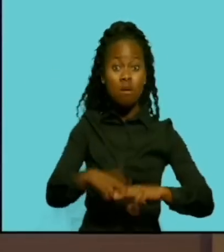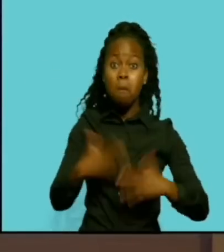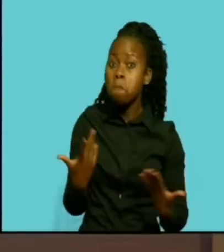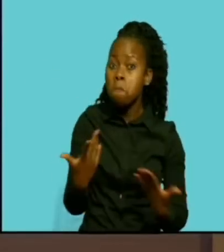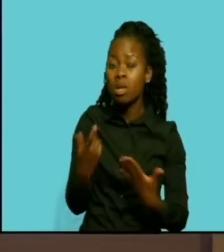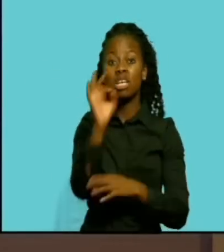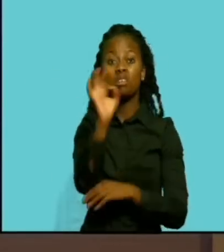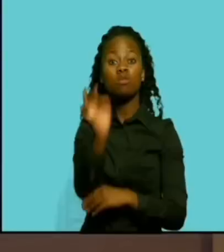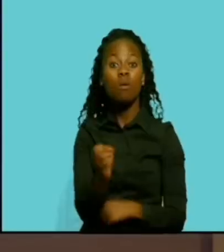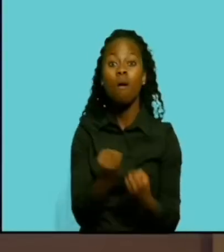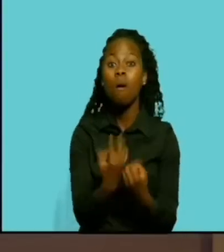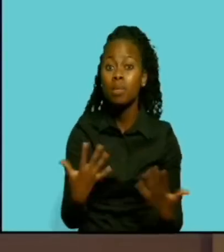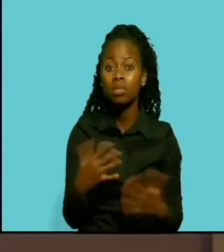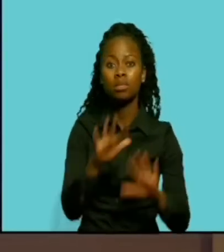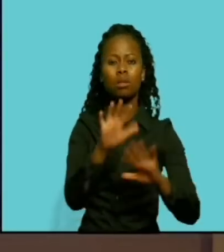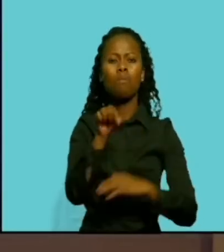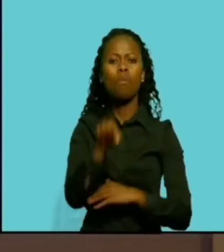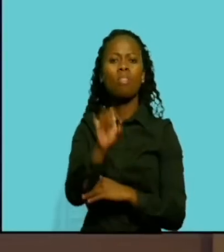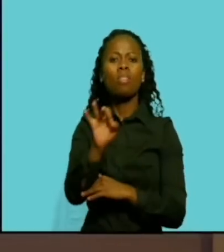level.